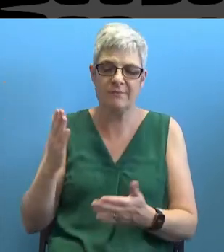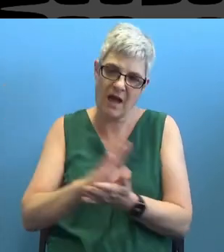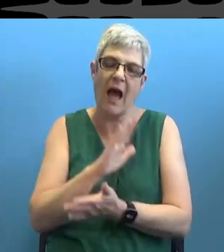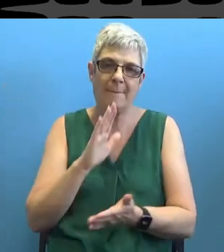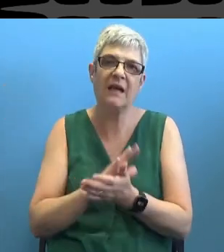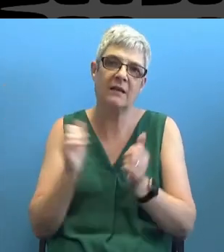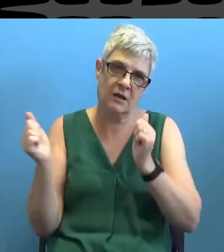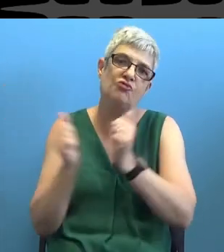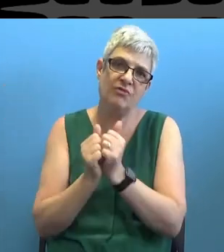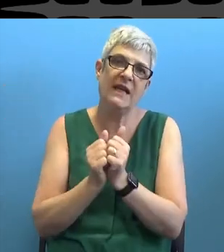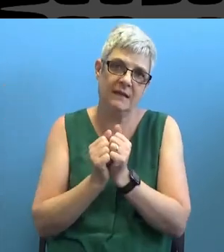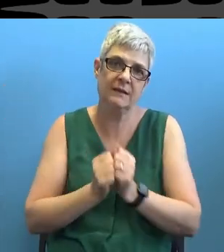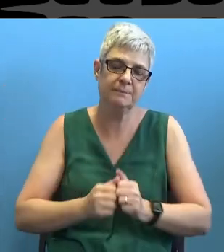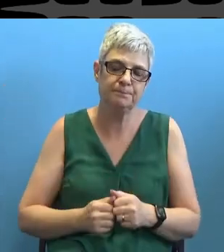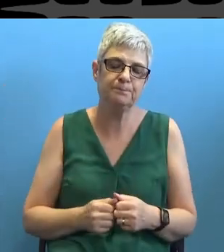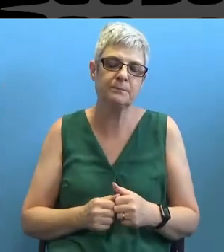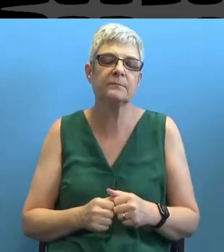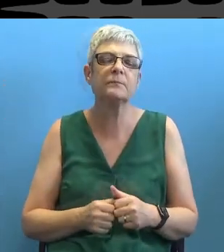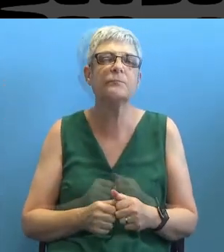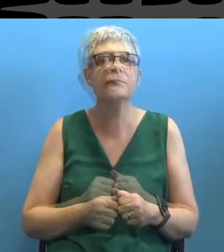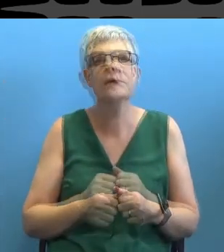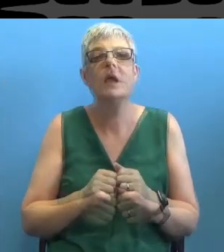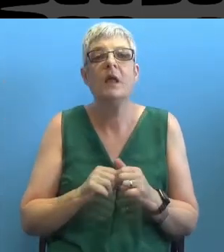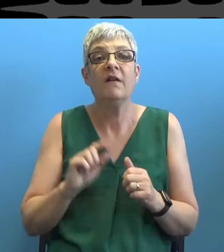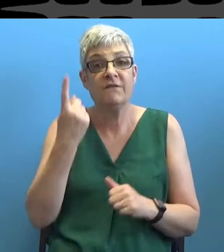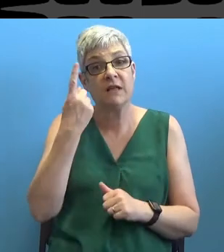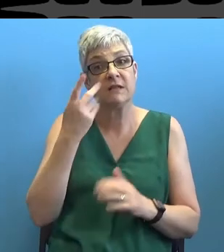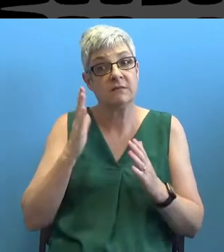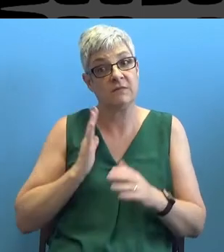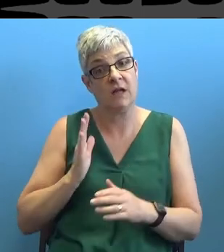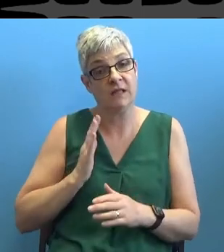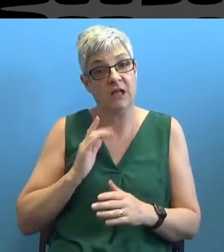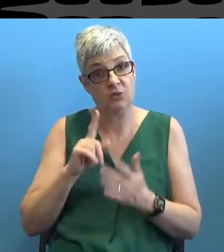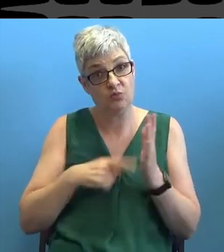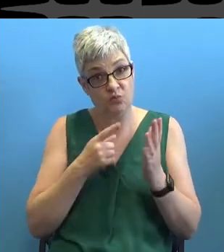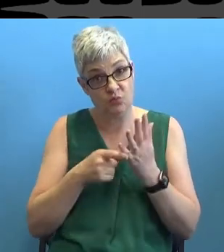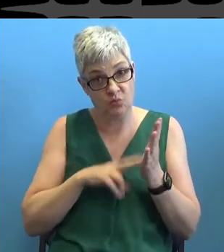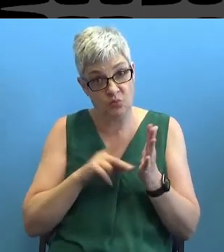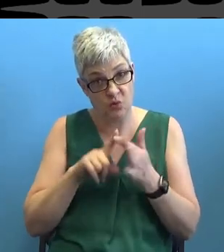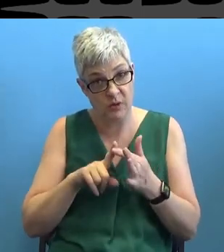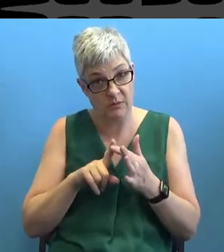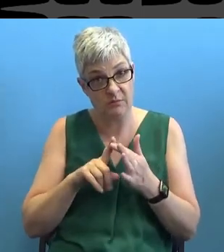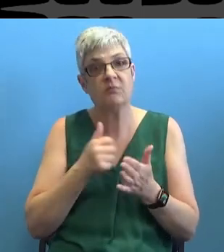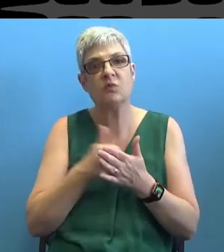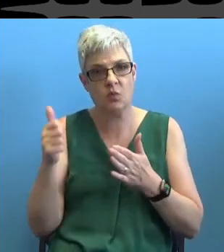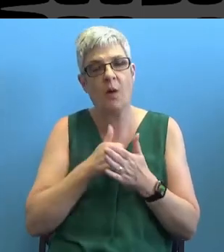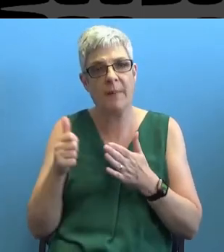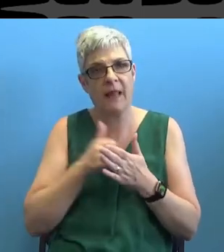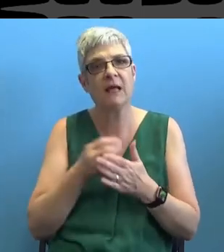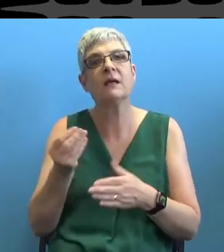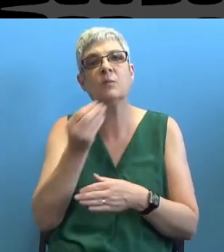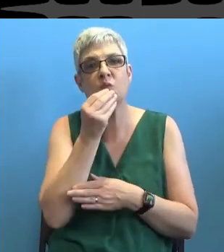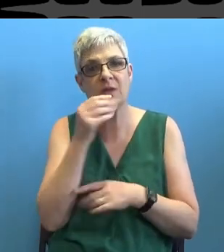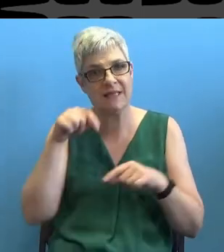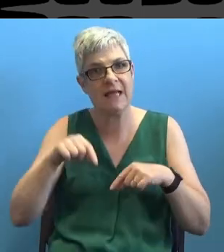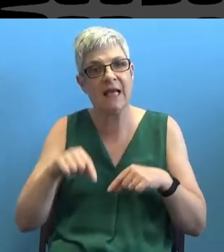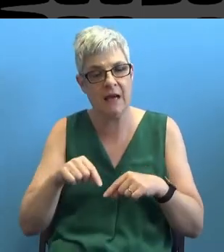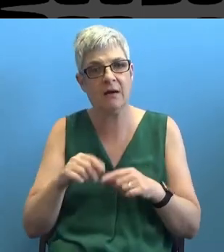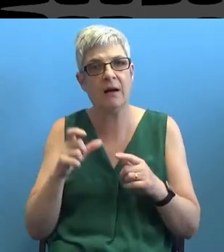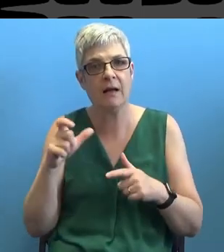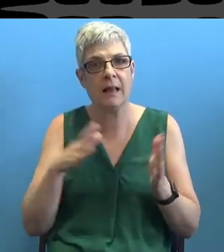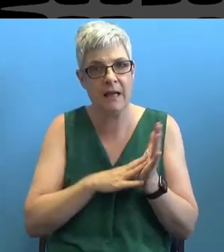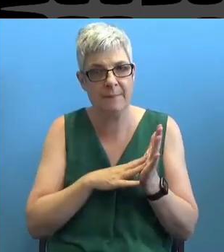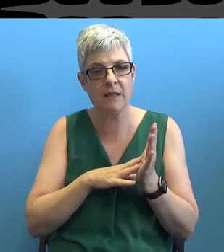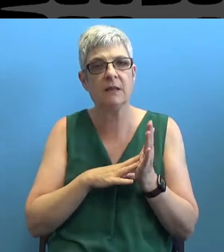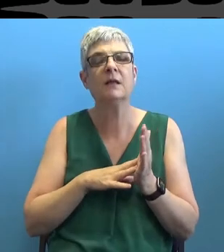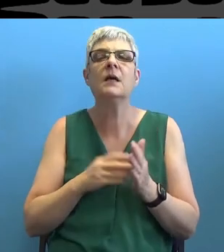The first Sunday in June is a Sunday when we've been used to celebrating communion here at Claremont, and communion online is actually when